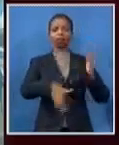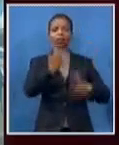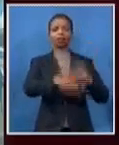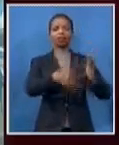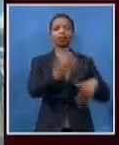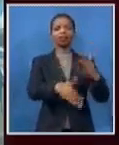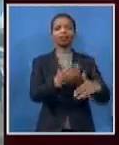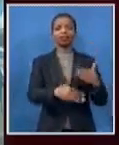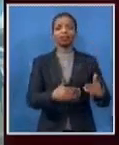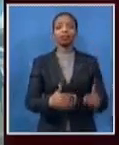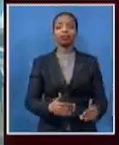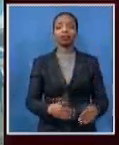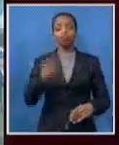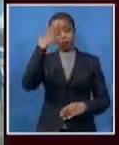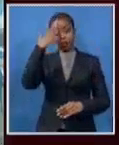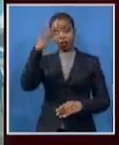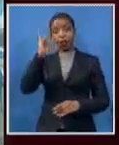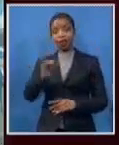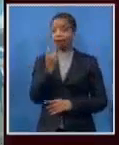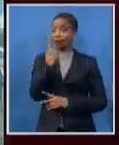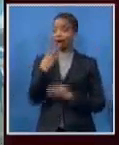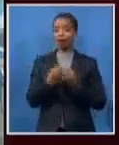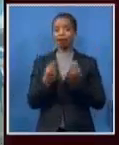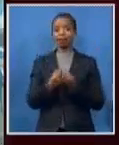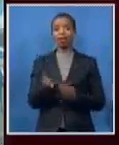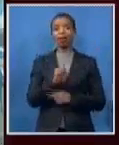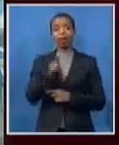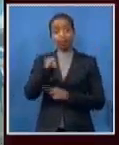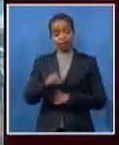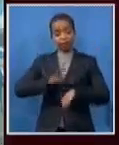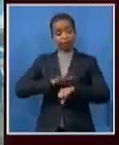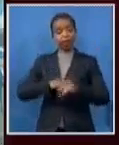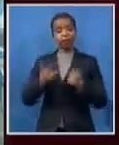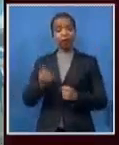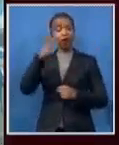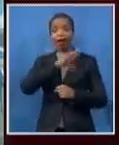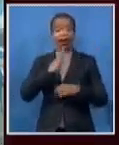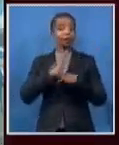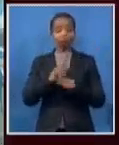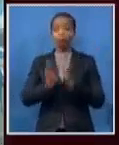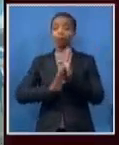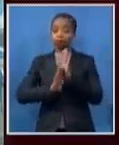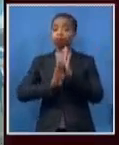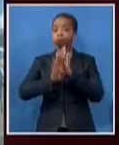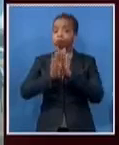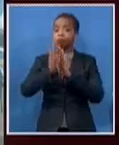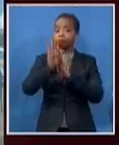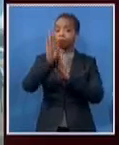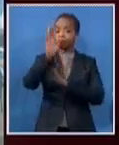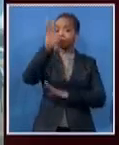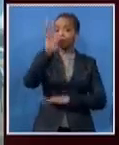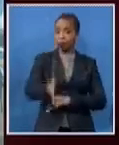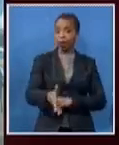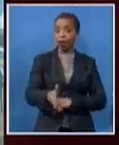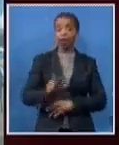of uncertainty is that unemployment will increase. And that will affect young people as well. So the